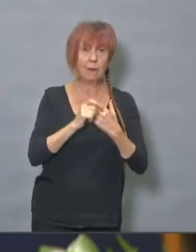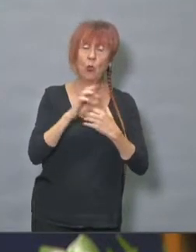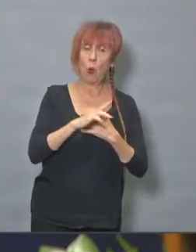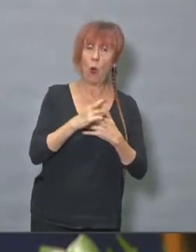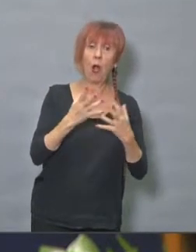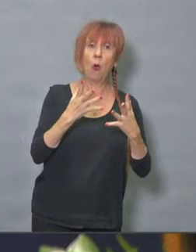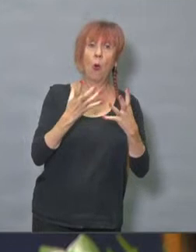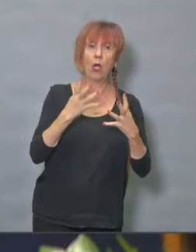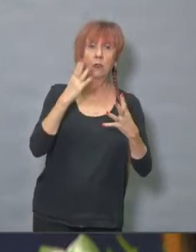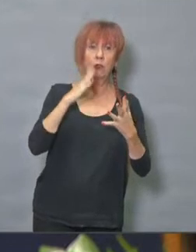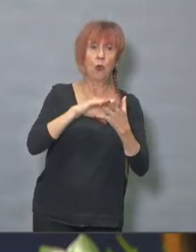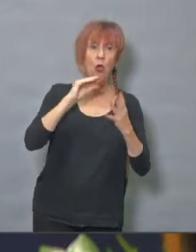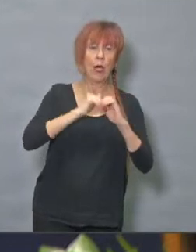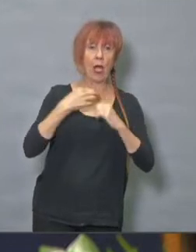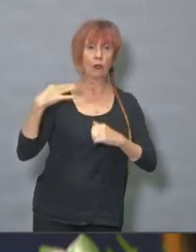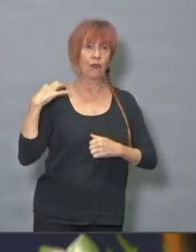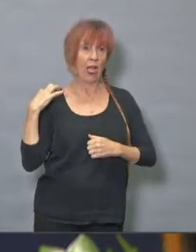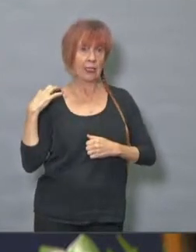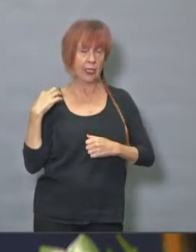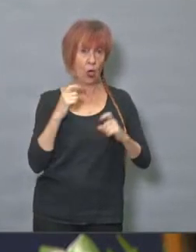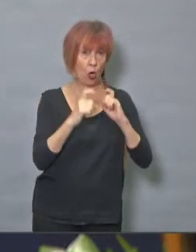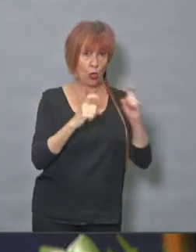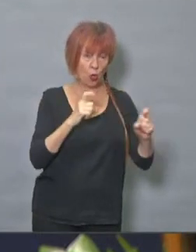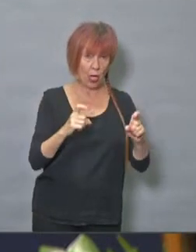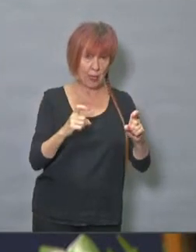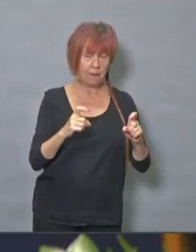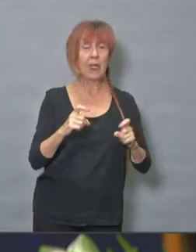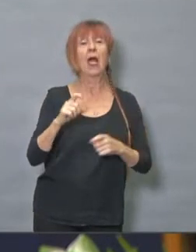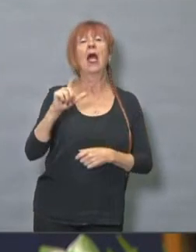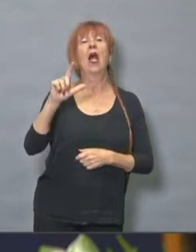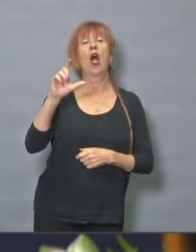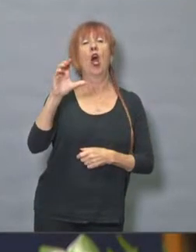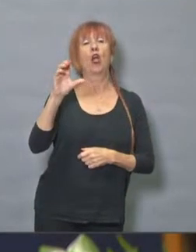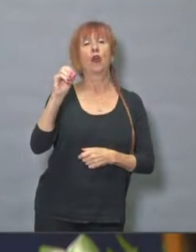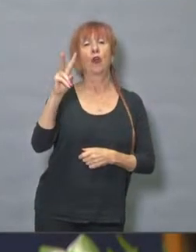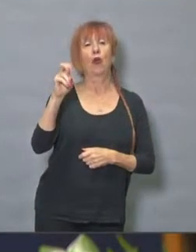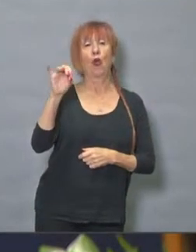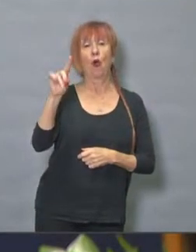or donate, please visit our website at